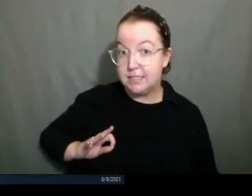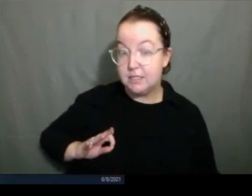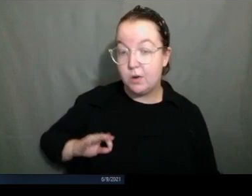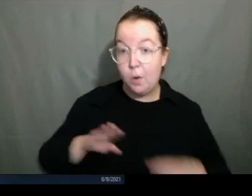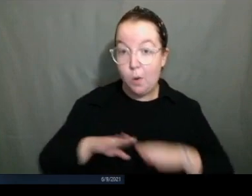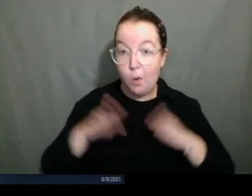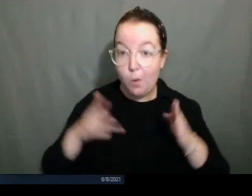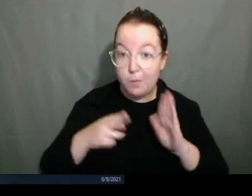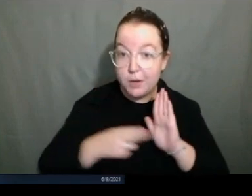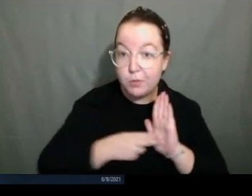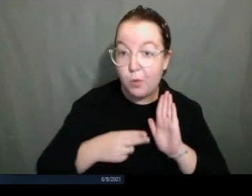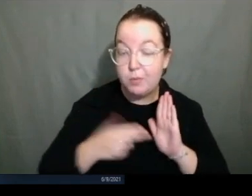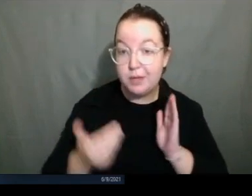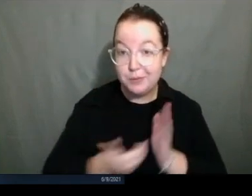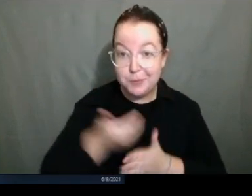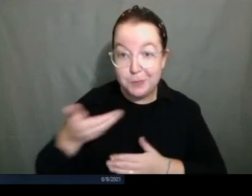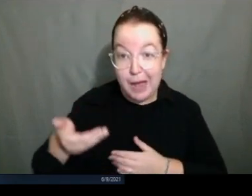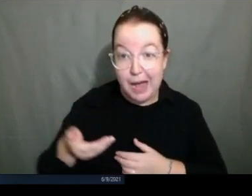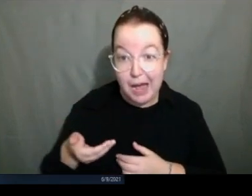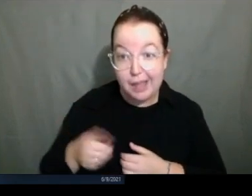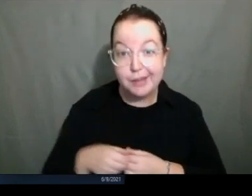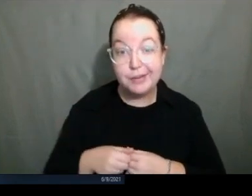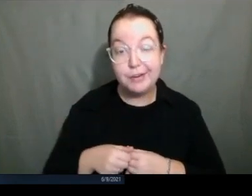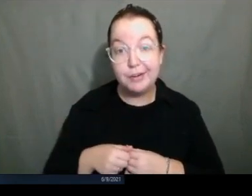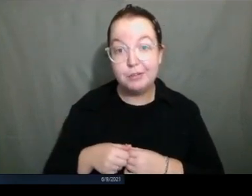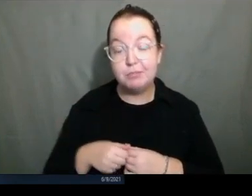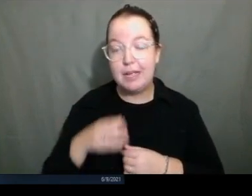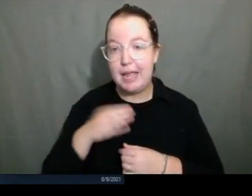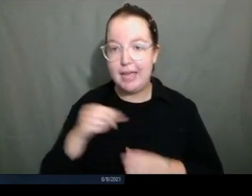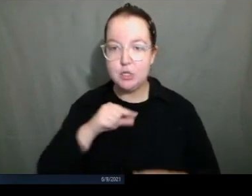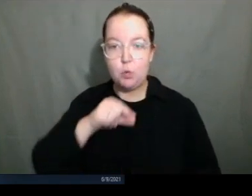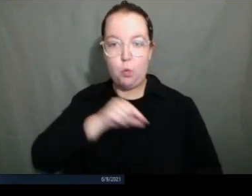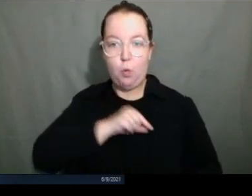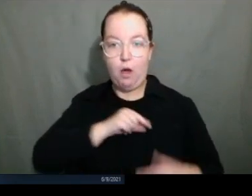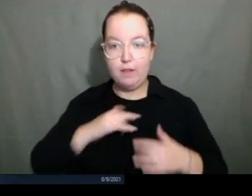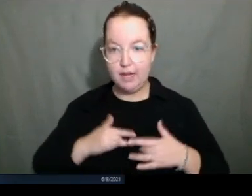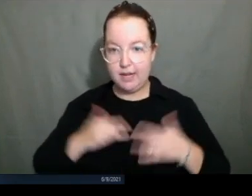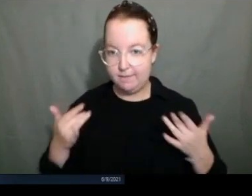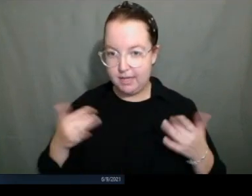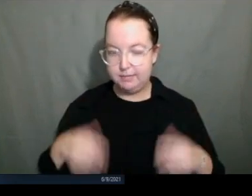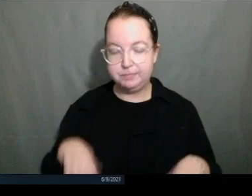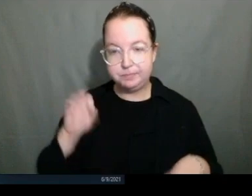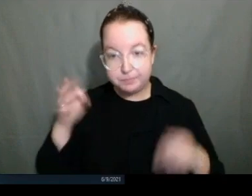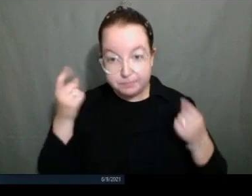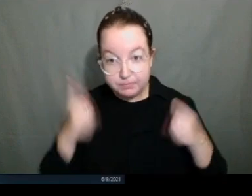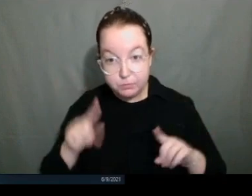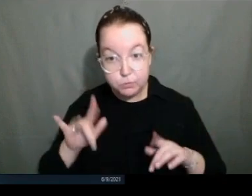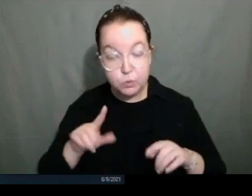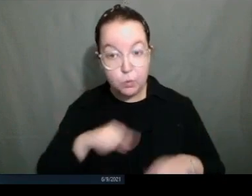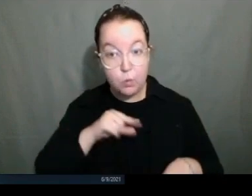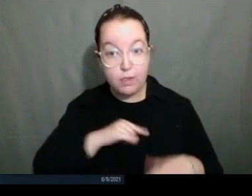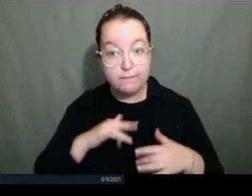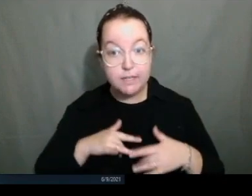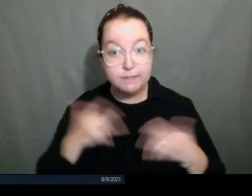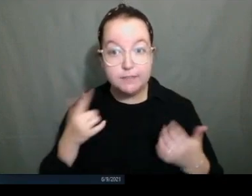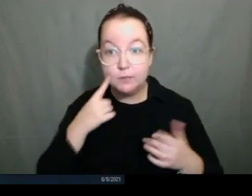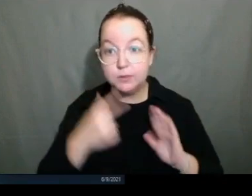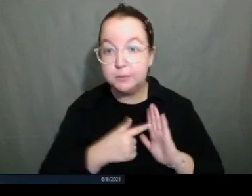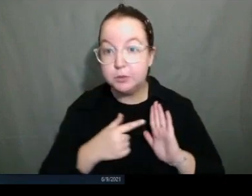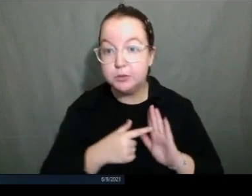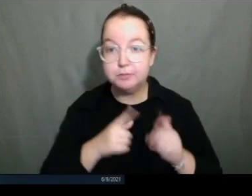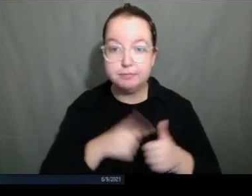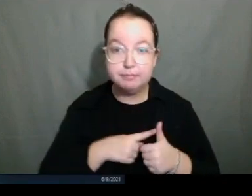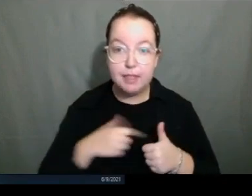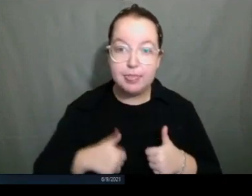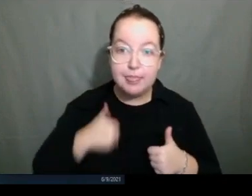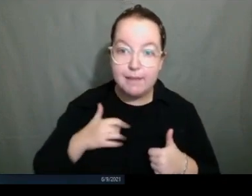enrollment, new hire enrollment, and then any qualifying events. If you have a qualifying event, such as a life